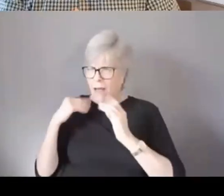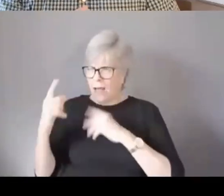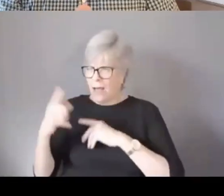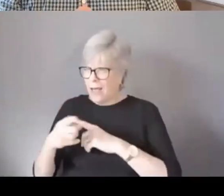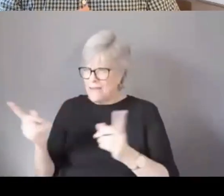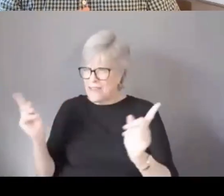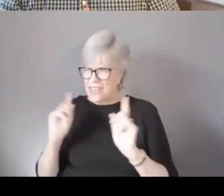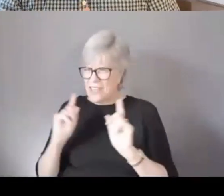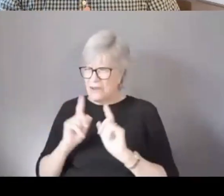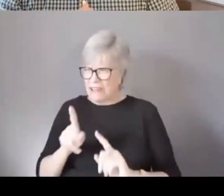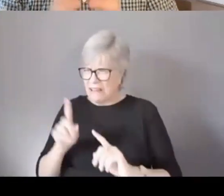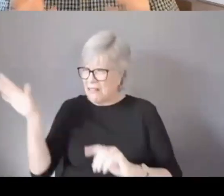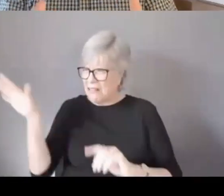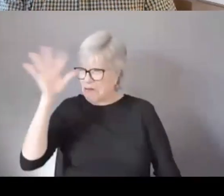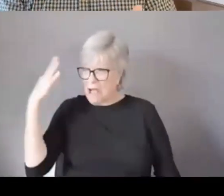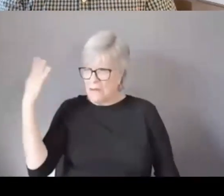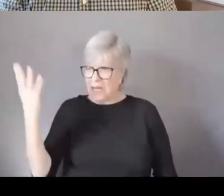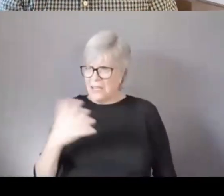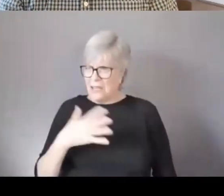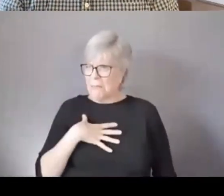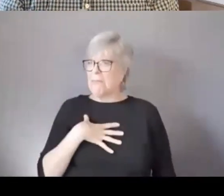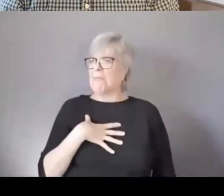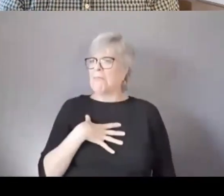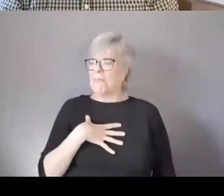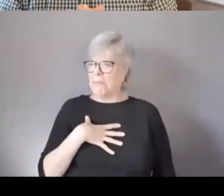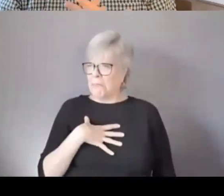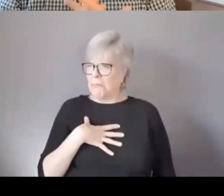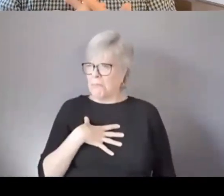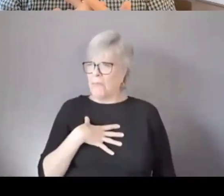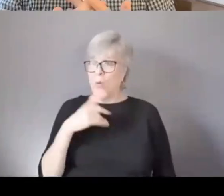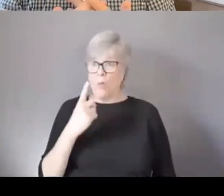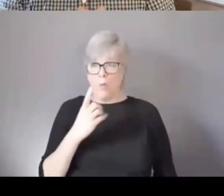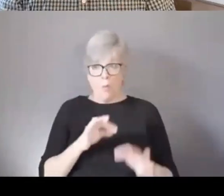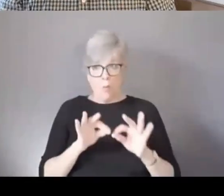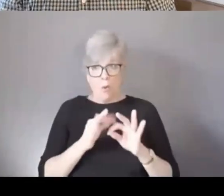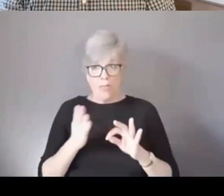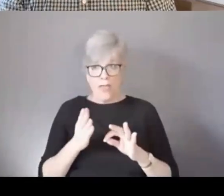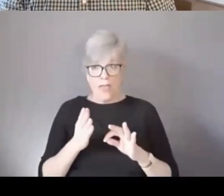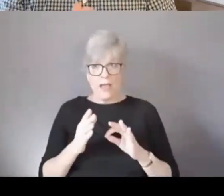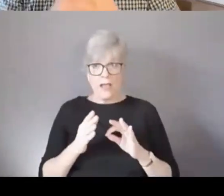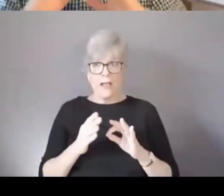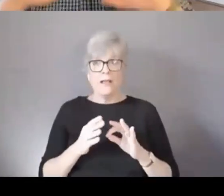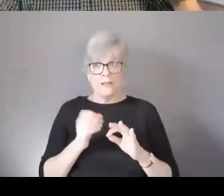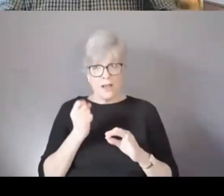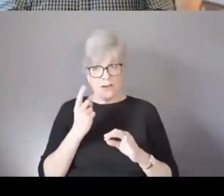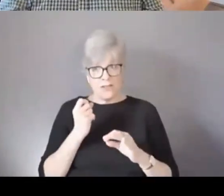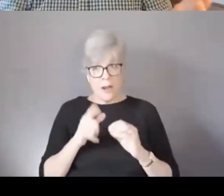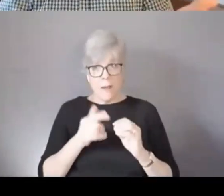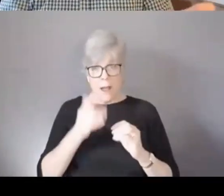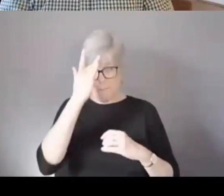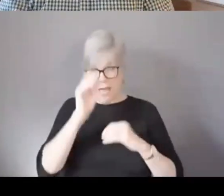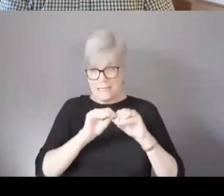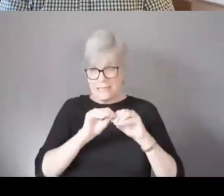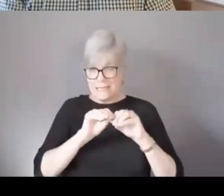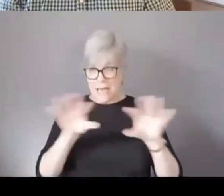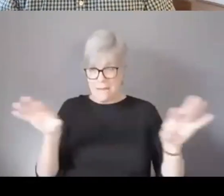me? One really important thing to understand about pandemic-related anxiety is that everything around